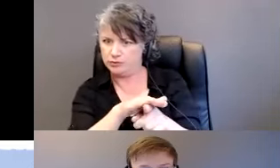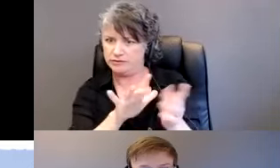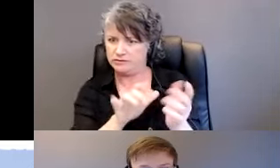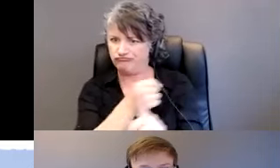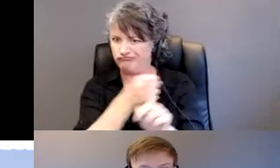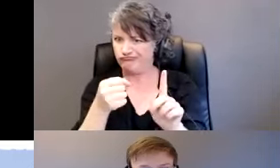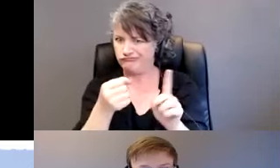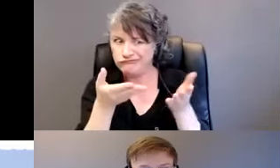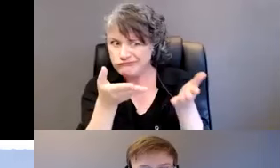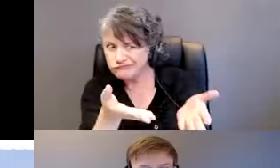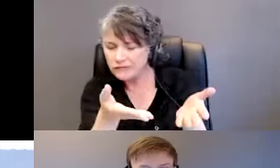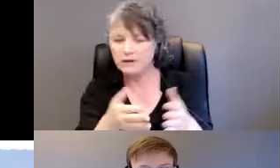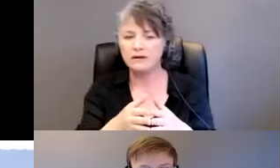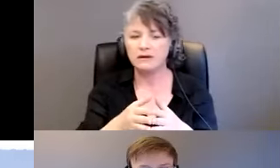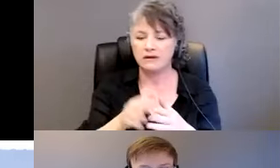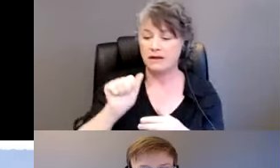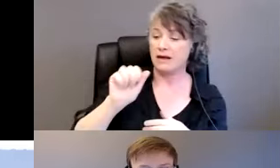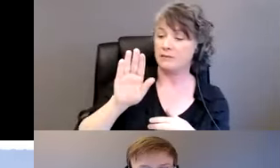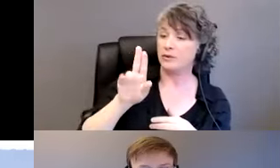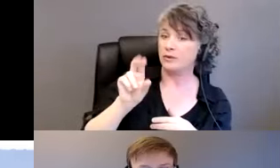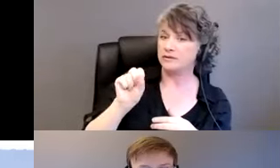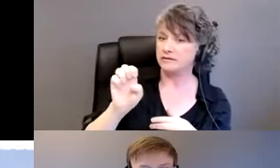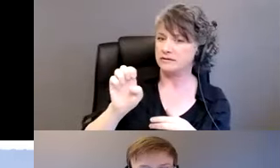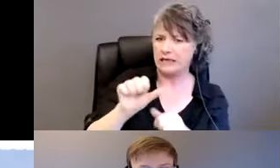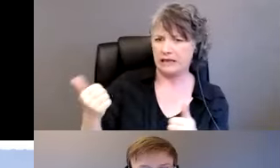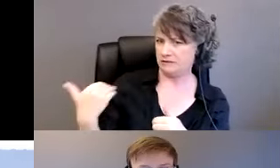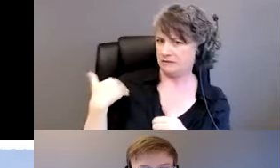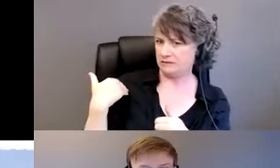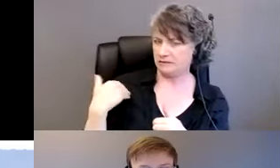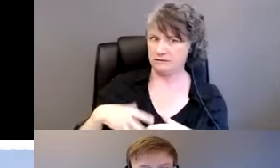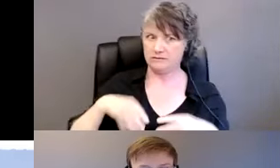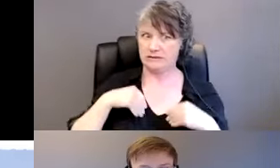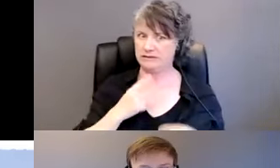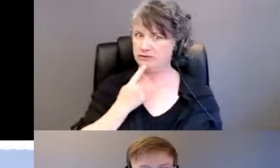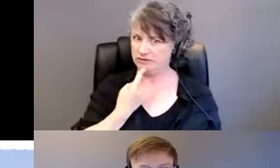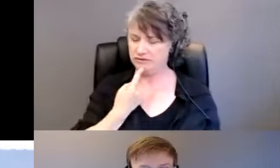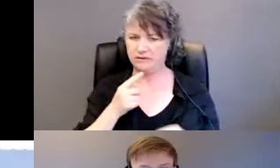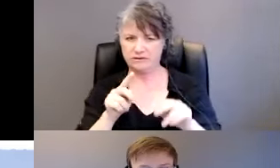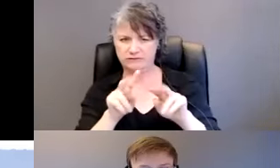important, of course, to any question about abuse to take it very seriously, and that it's appropriately